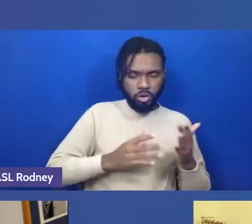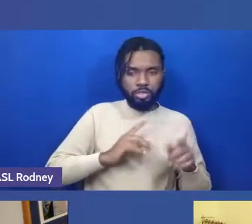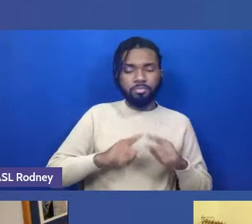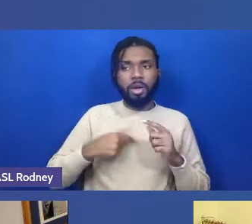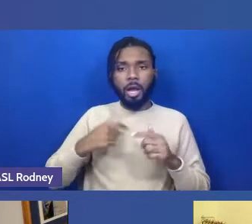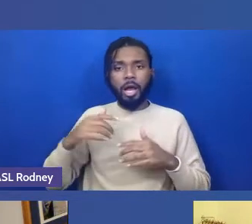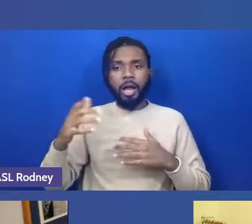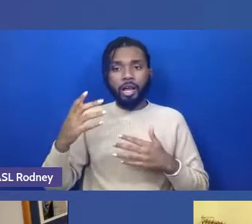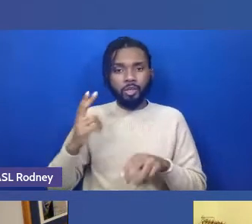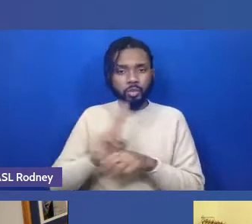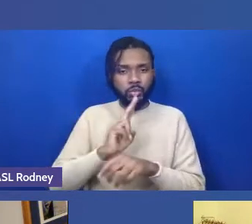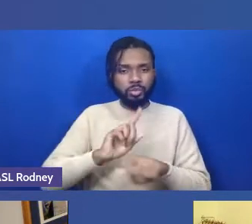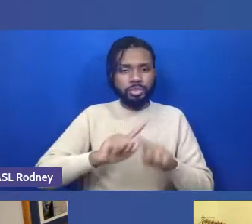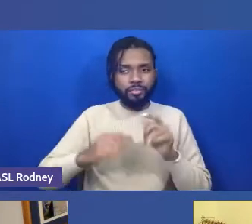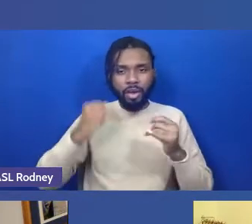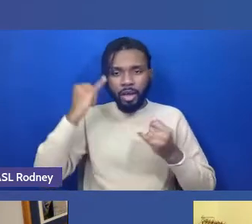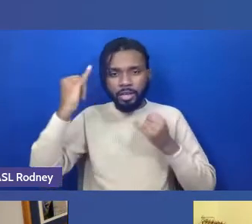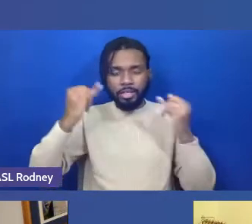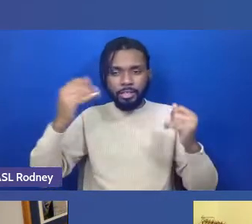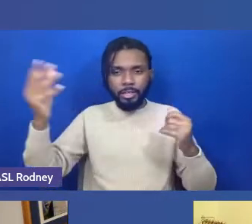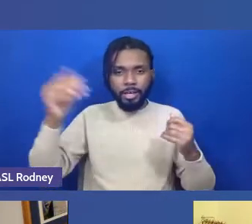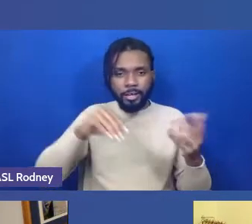starting from that,